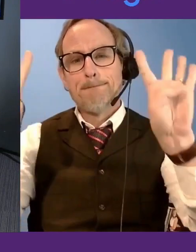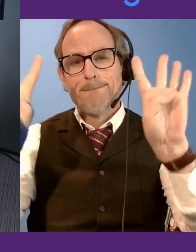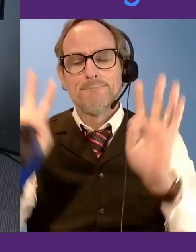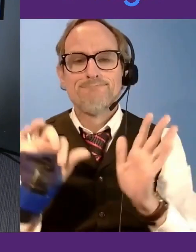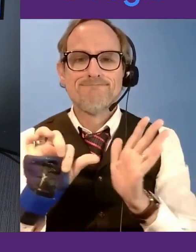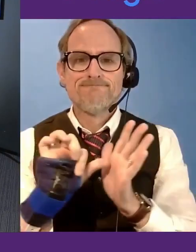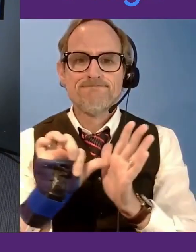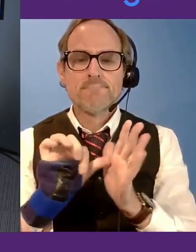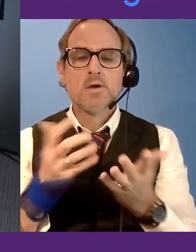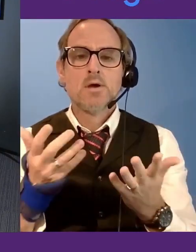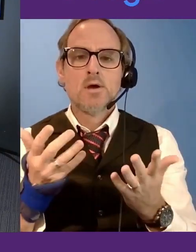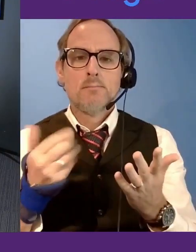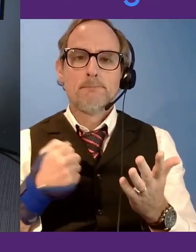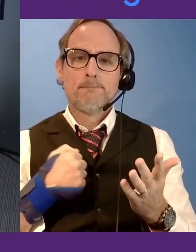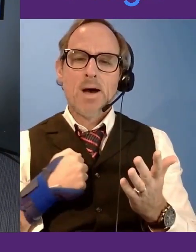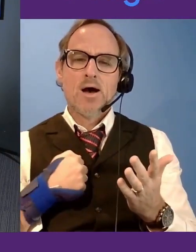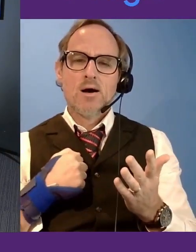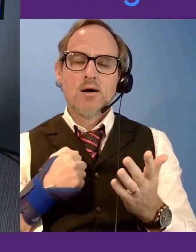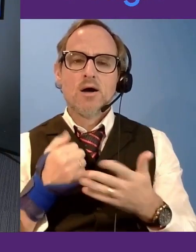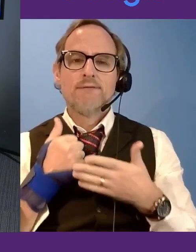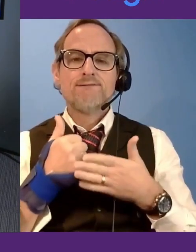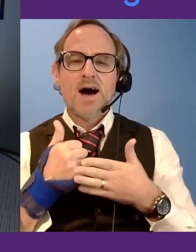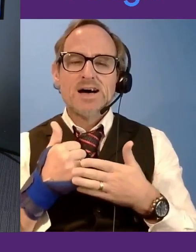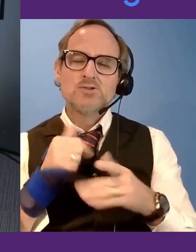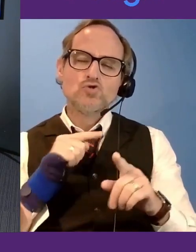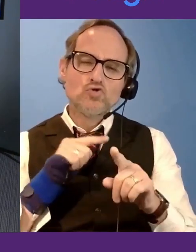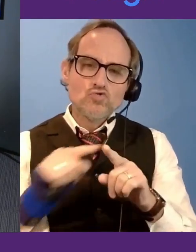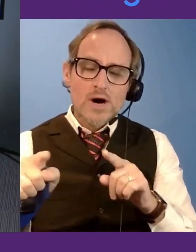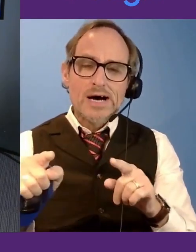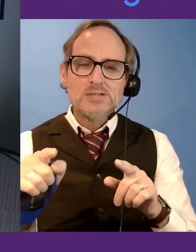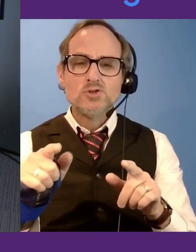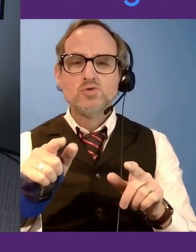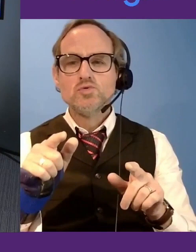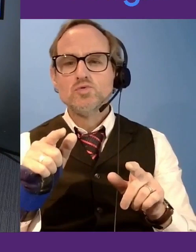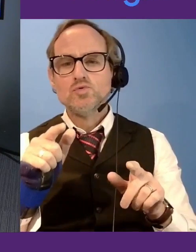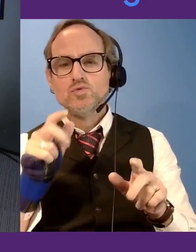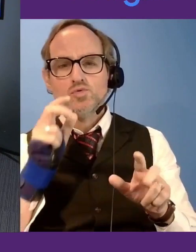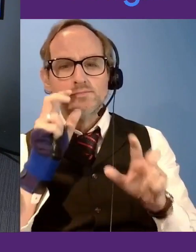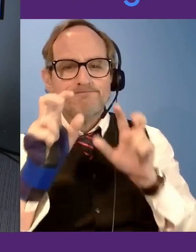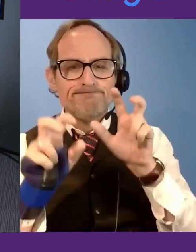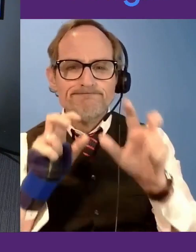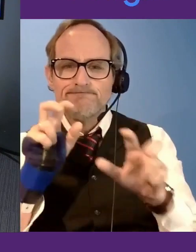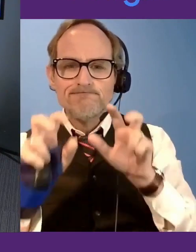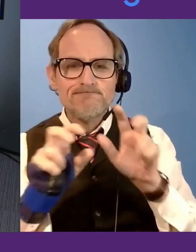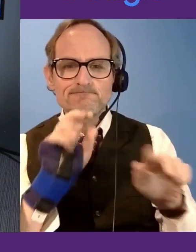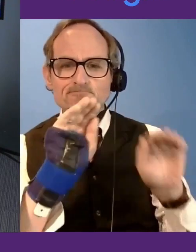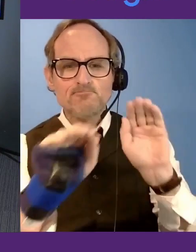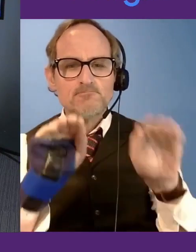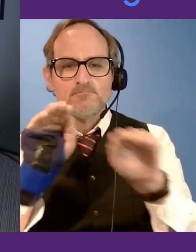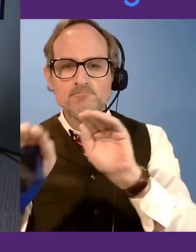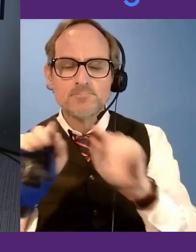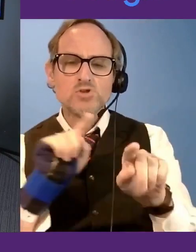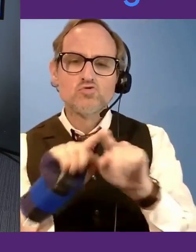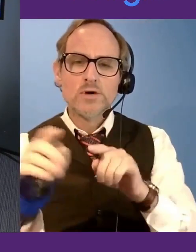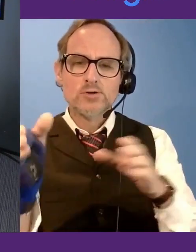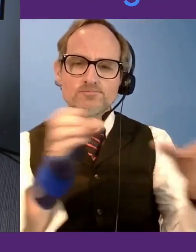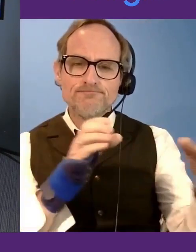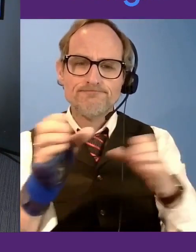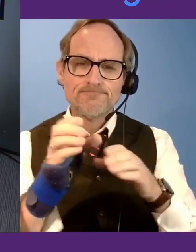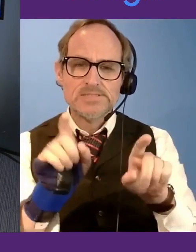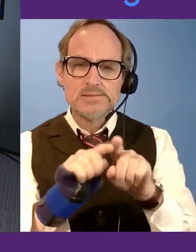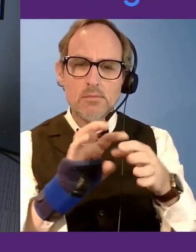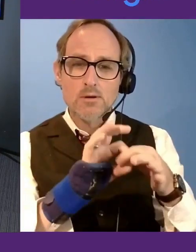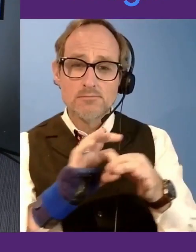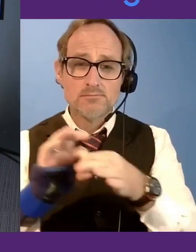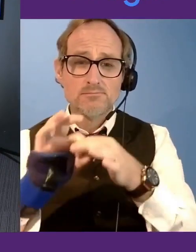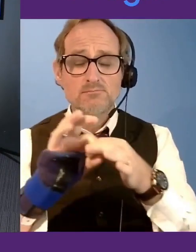absolutely shout out, make as much noise as you can about it, try and get some allies together, but also sneak it in. Just sneak it in when you